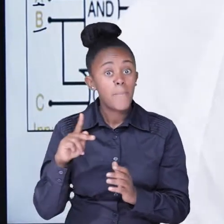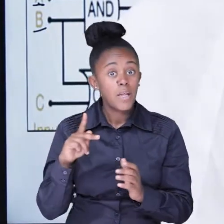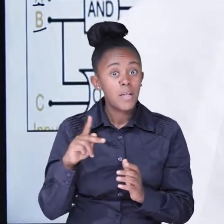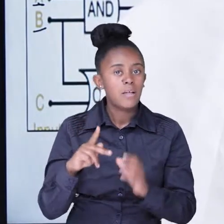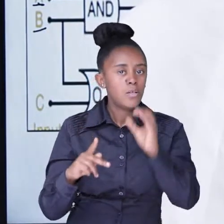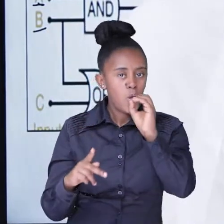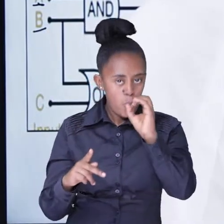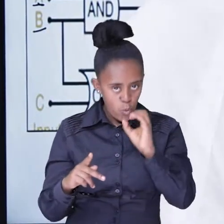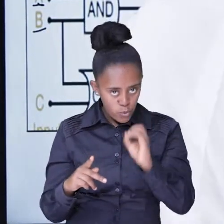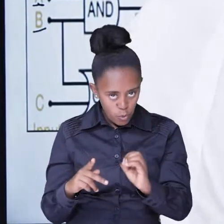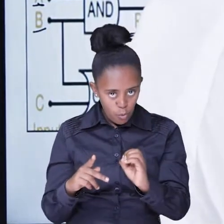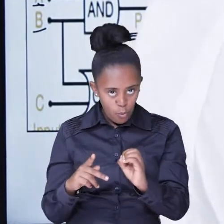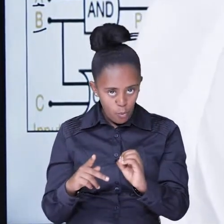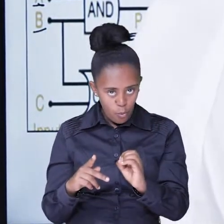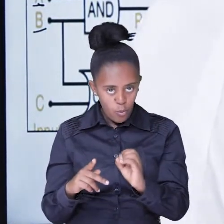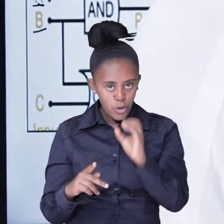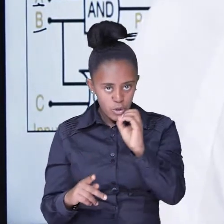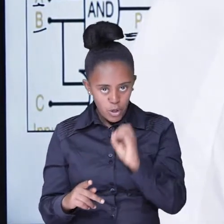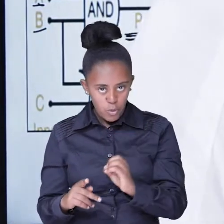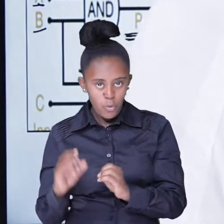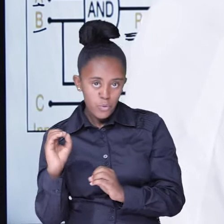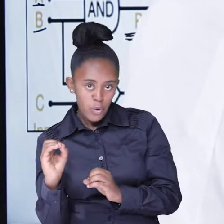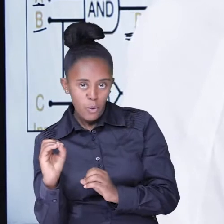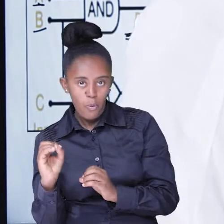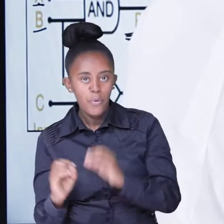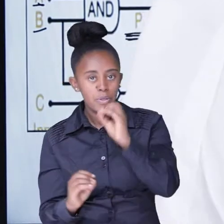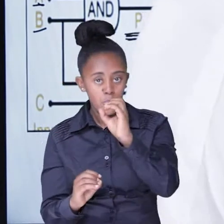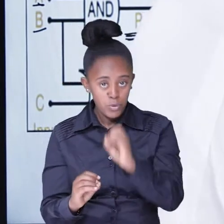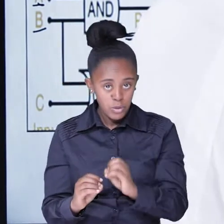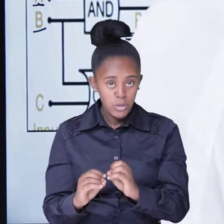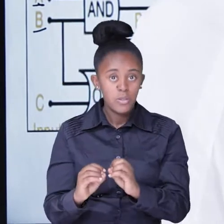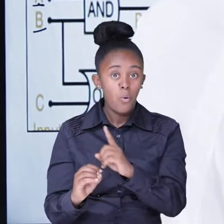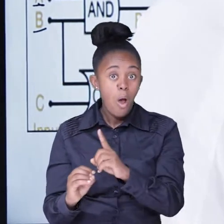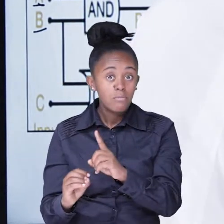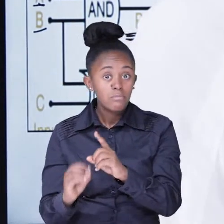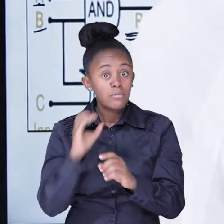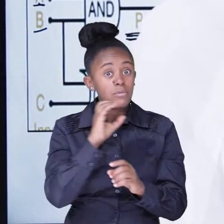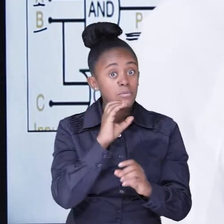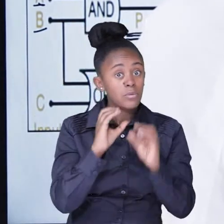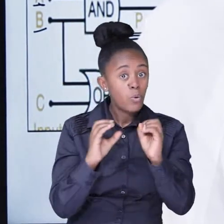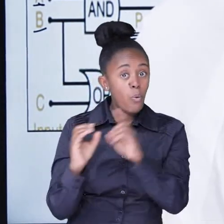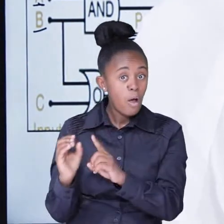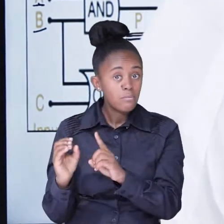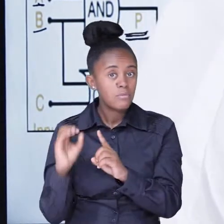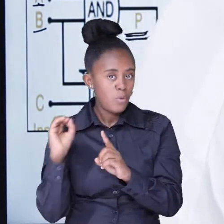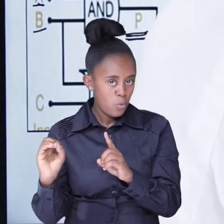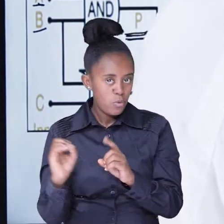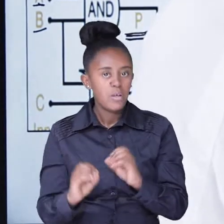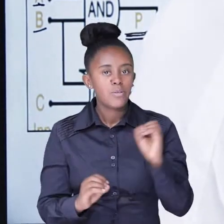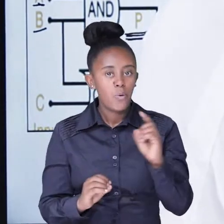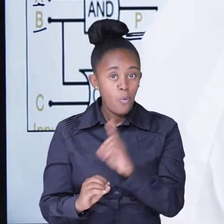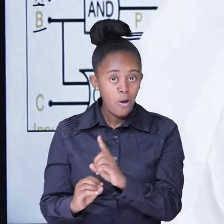0 0 0 0 0 0 0 1 0 0